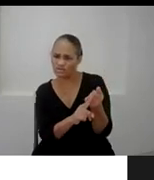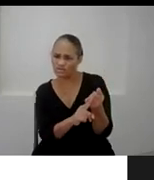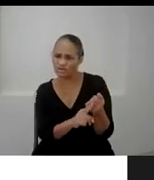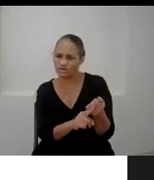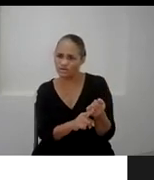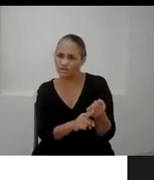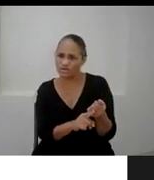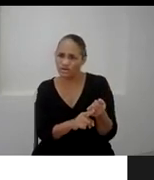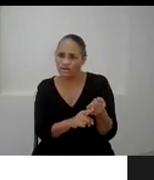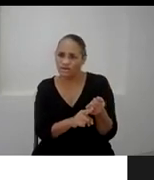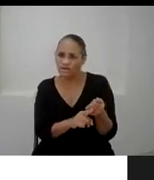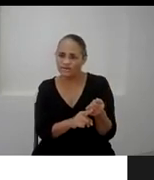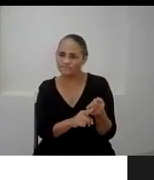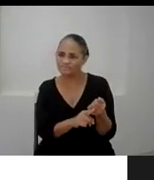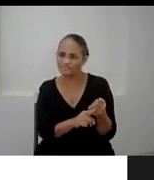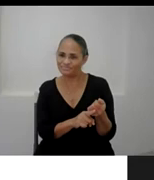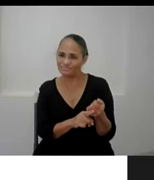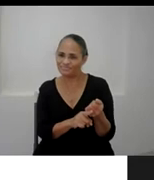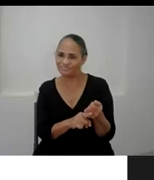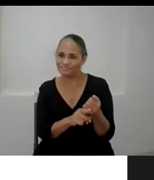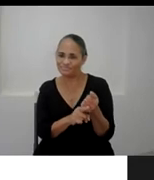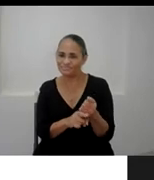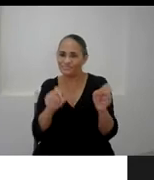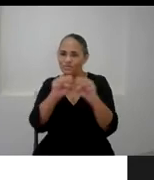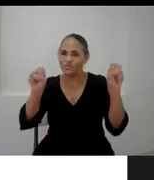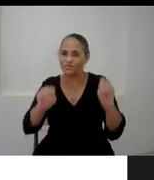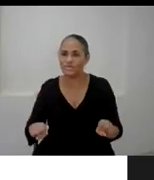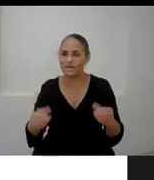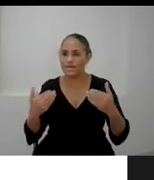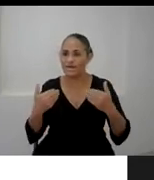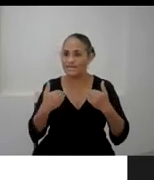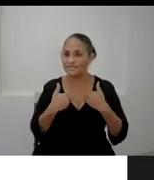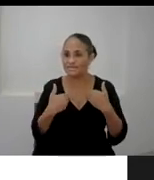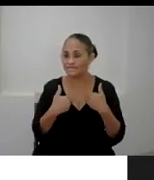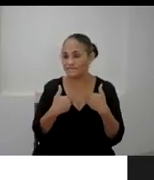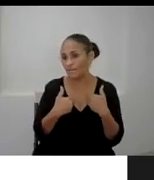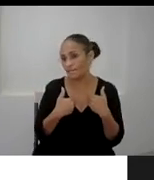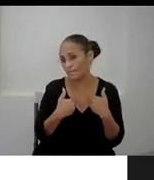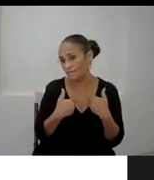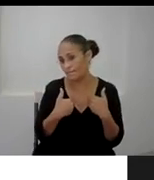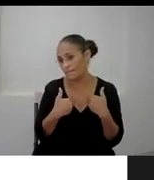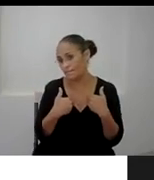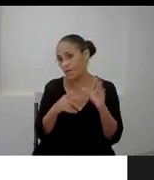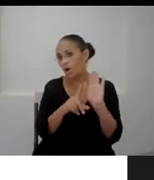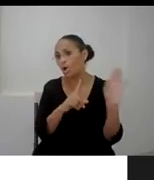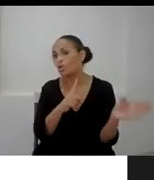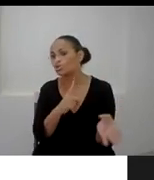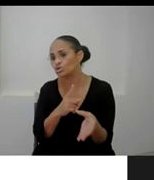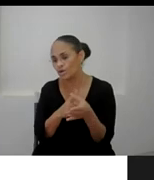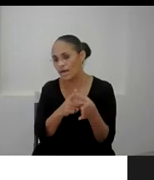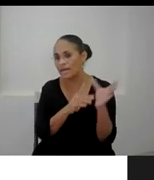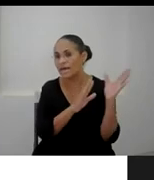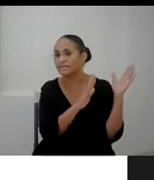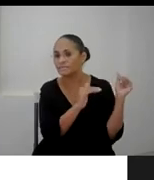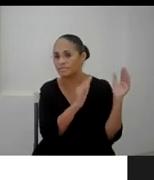Once the system has got some expertise and some culture that says that, yes, this